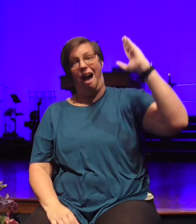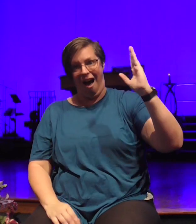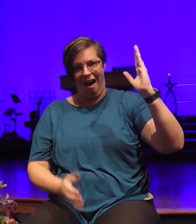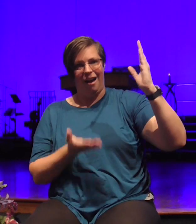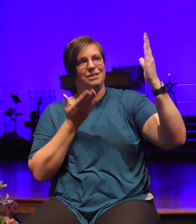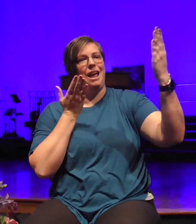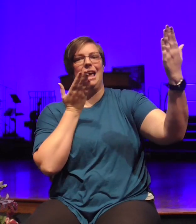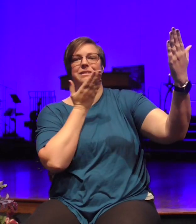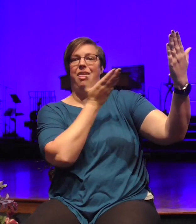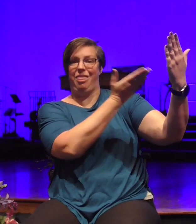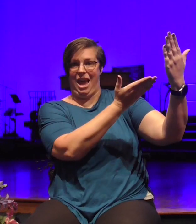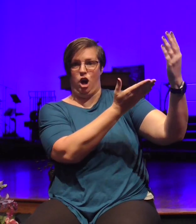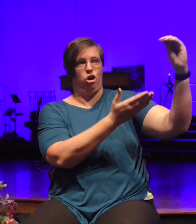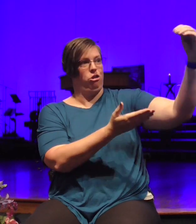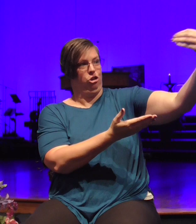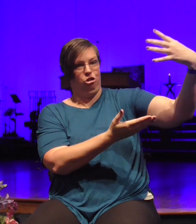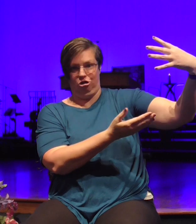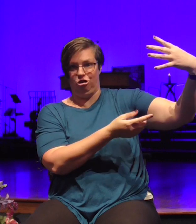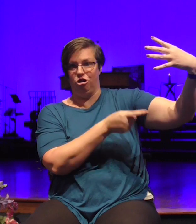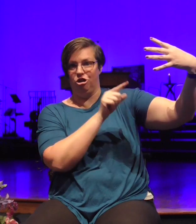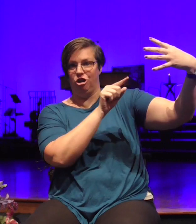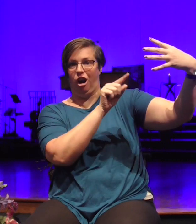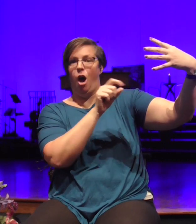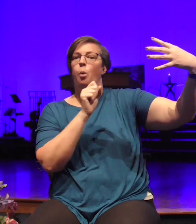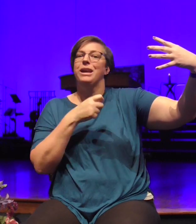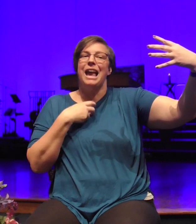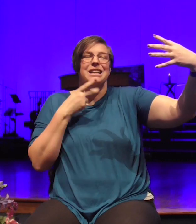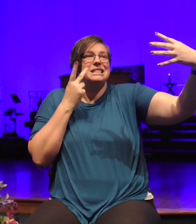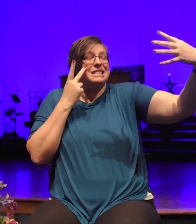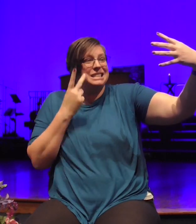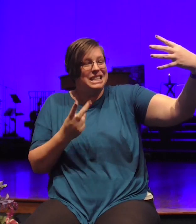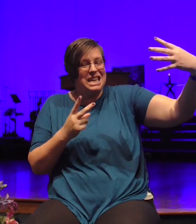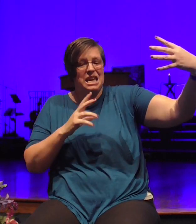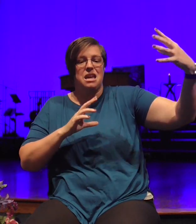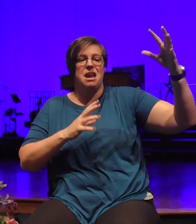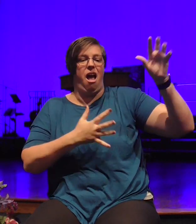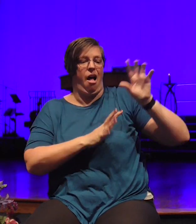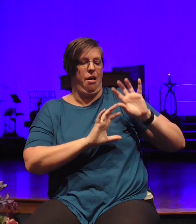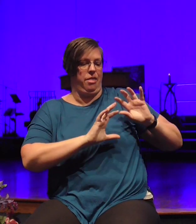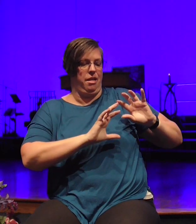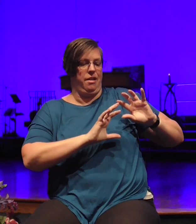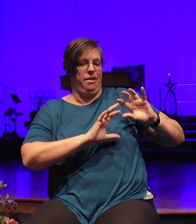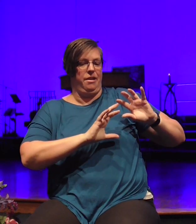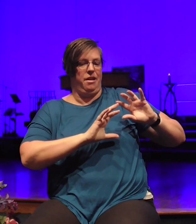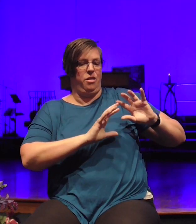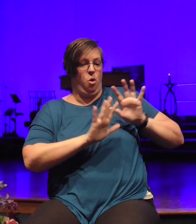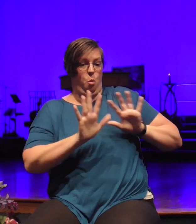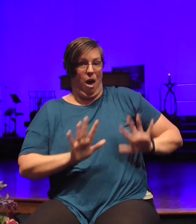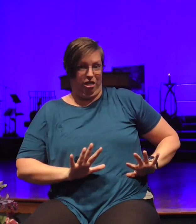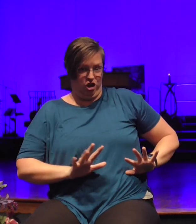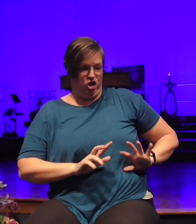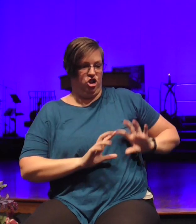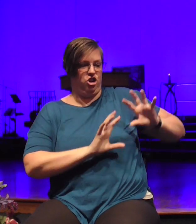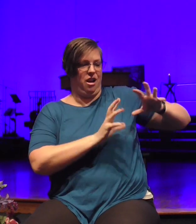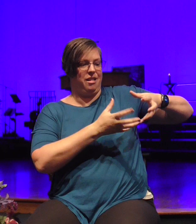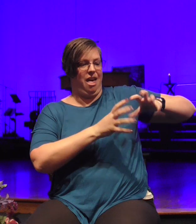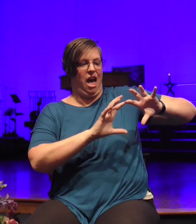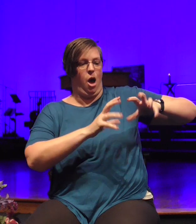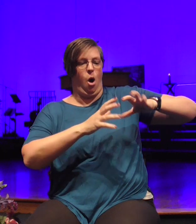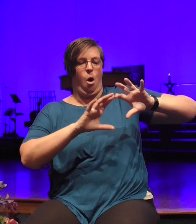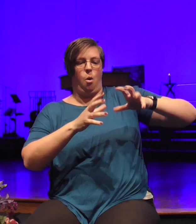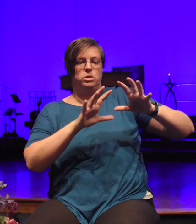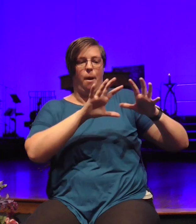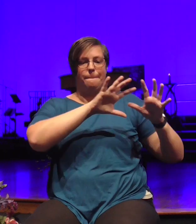we can hold on to that, and we can see those clouds moving through our lives and be in the weather just as